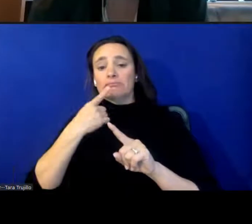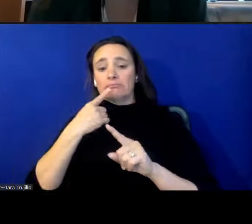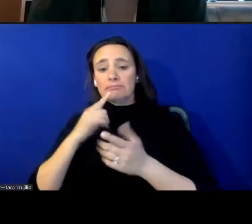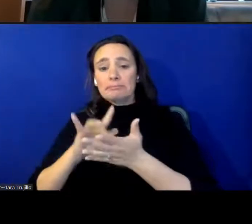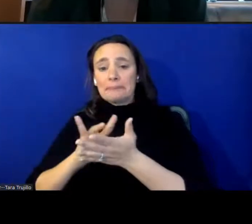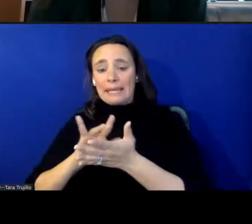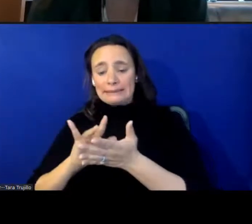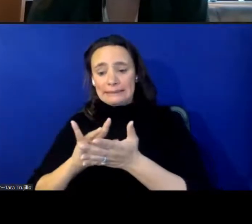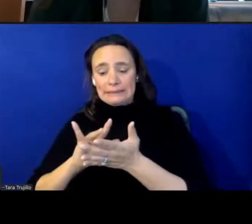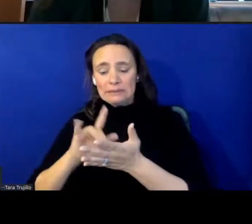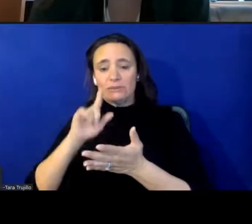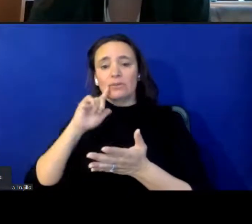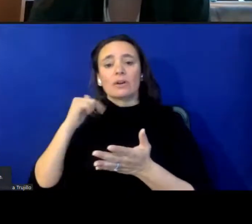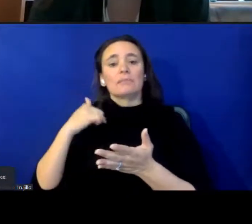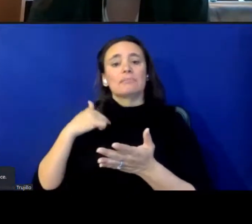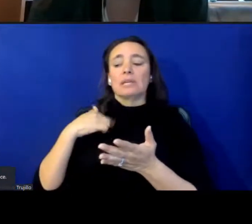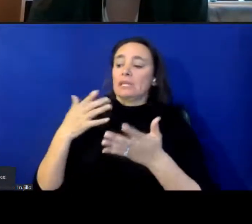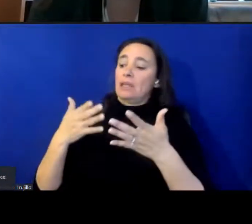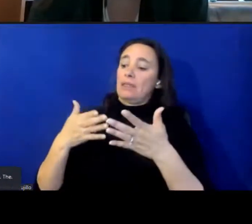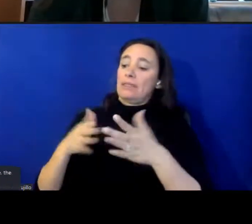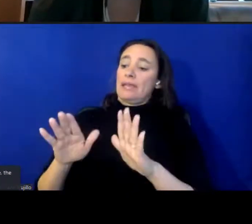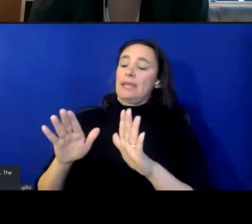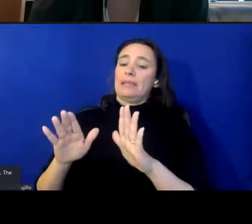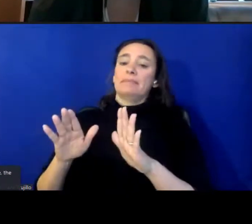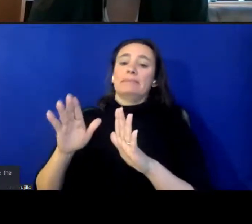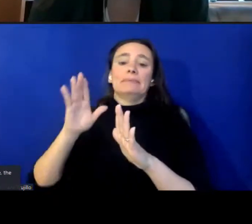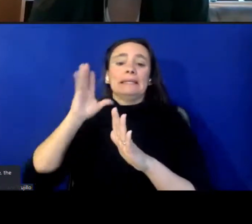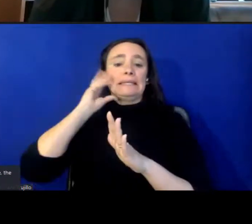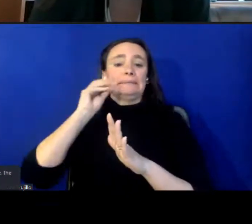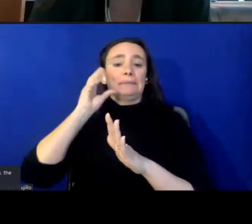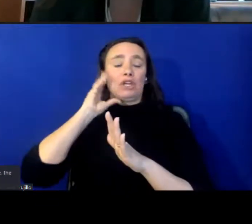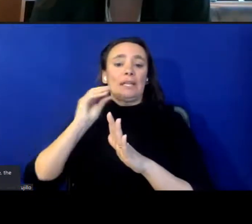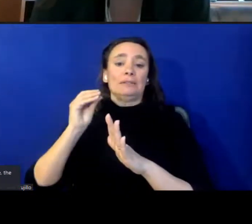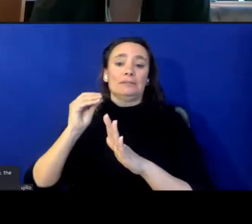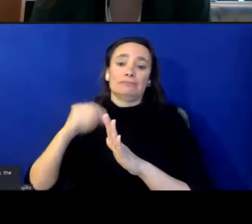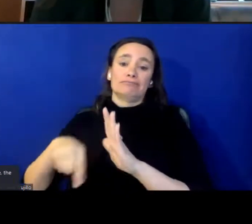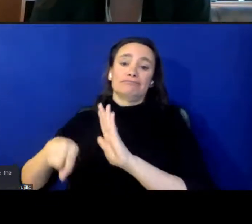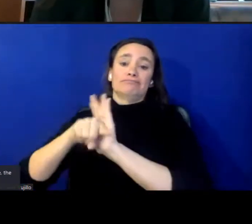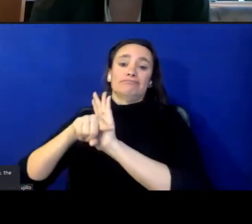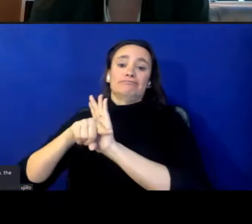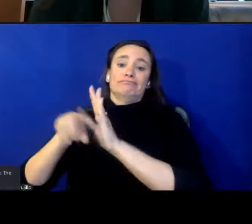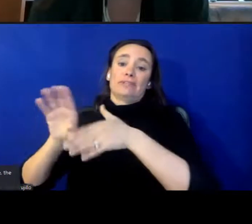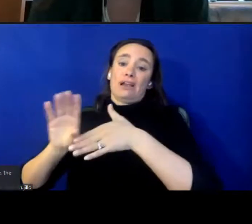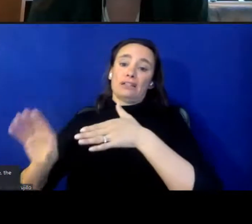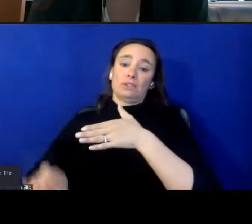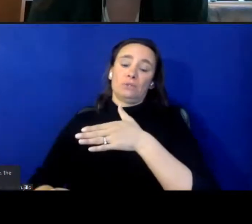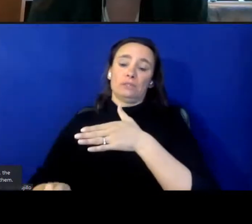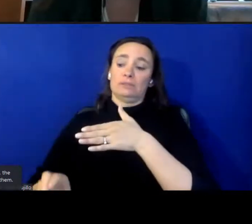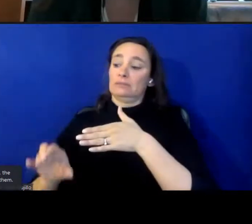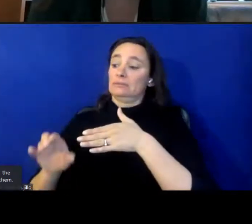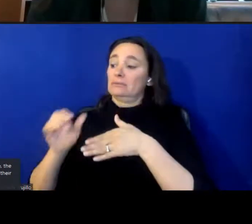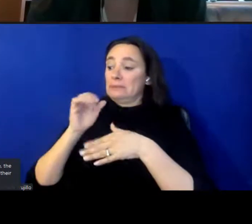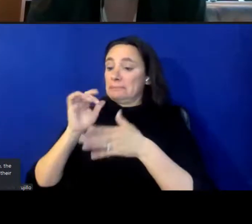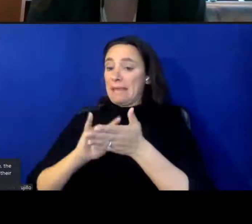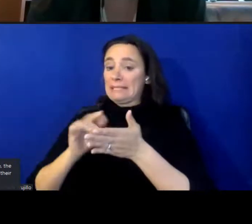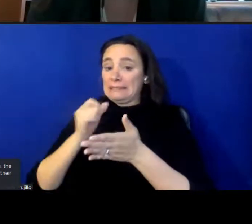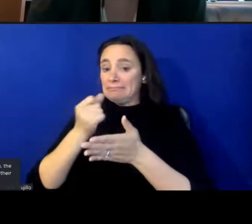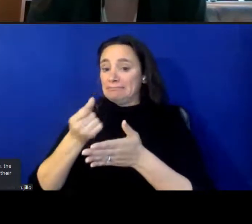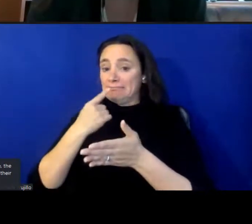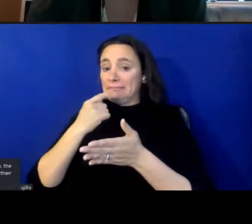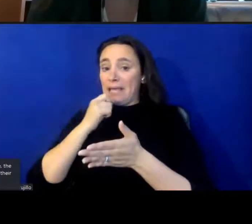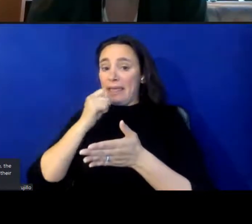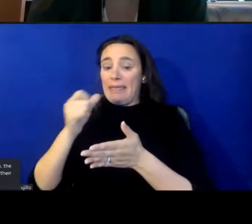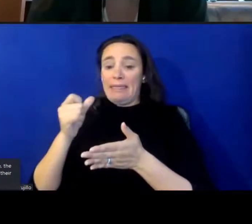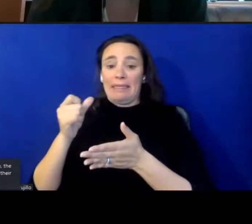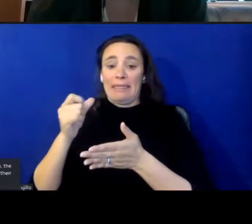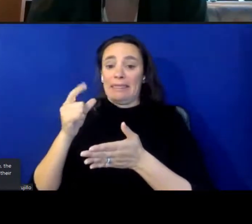about letting them experience the consequences. If you're a friend doesn't take their meds and they're obnoxious to